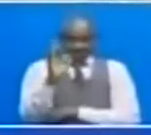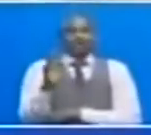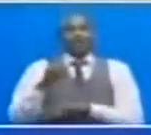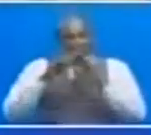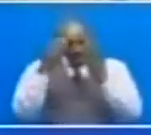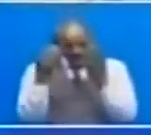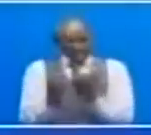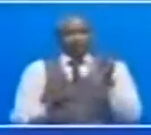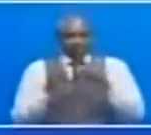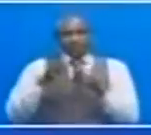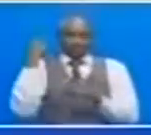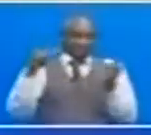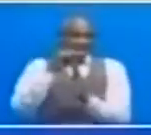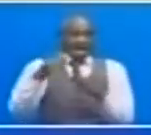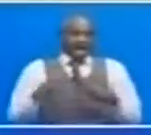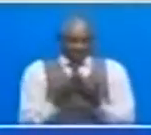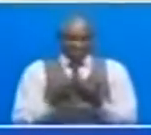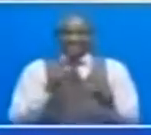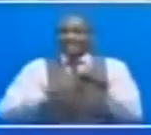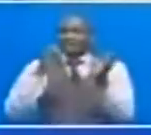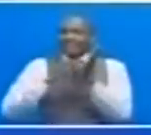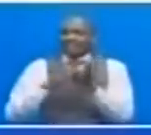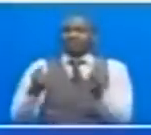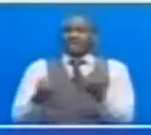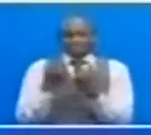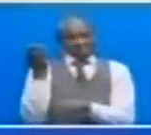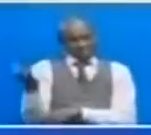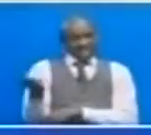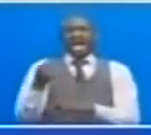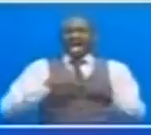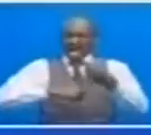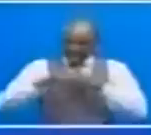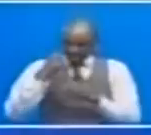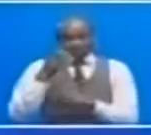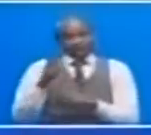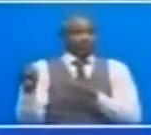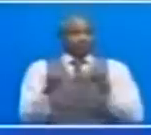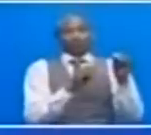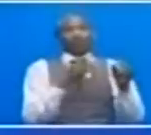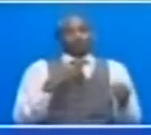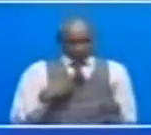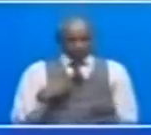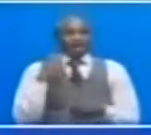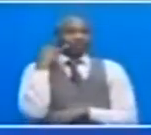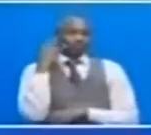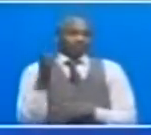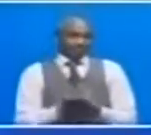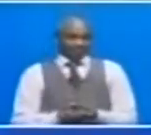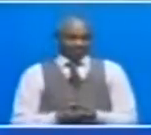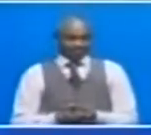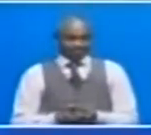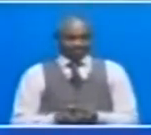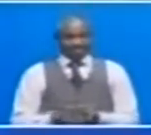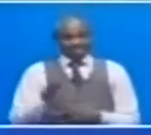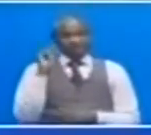world rally status. After the Machakos rally last weekend, action moves to Nakuru. WRC pulled out